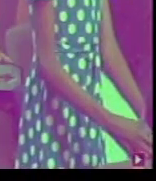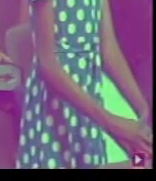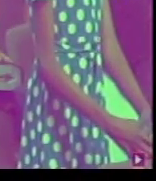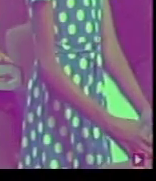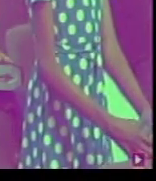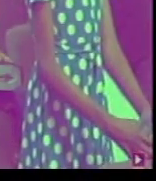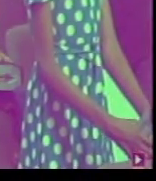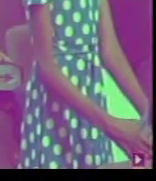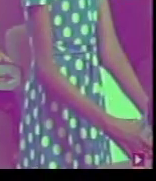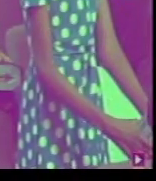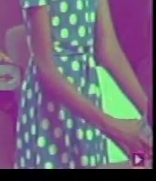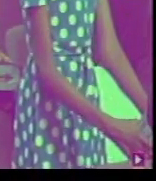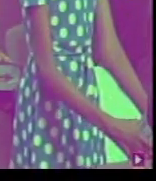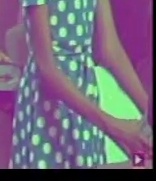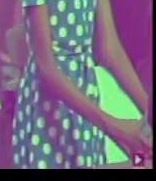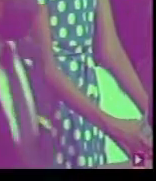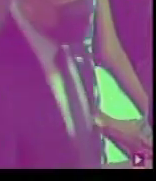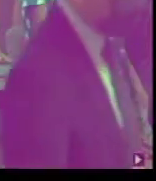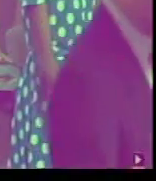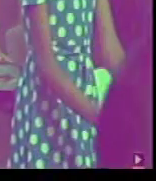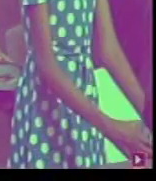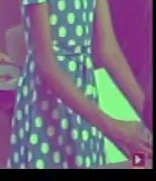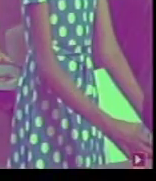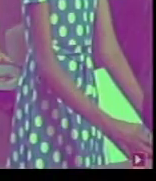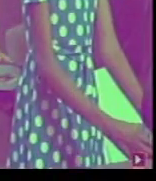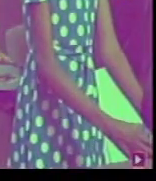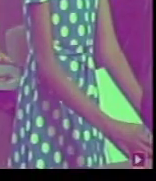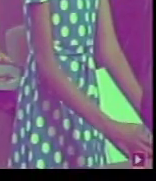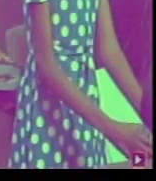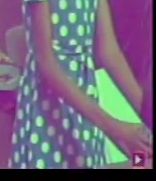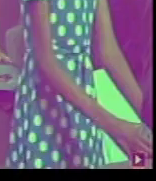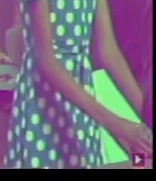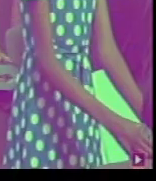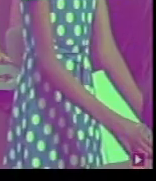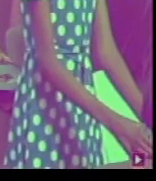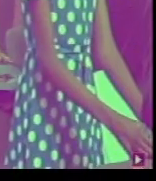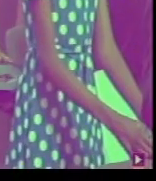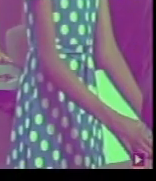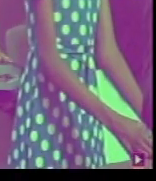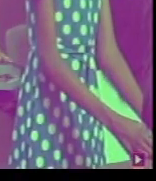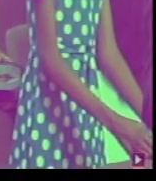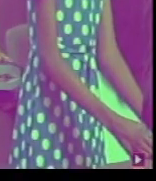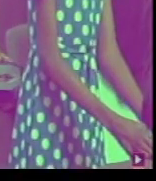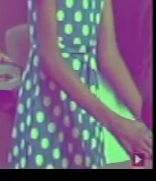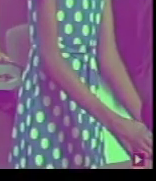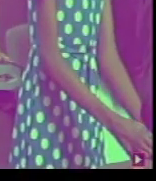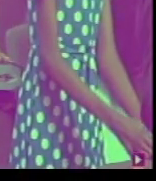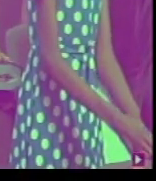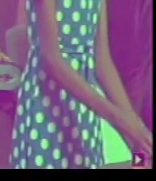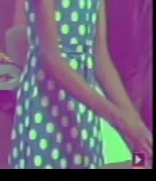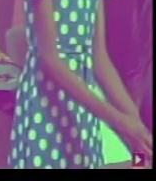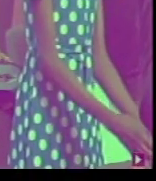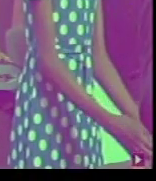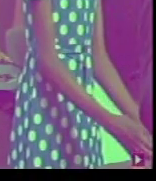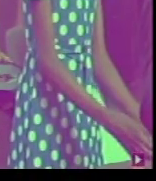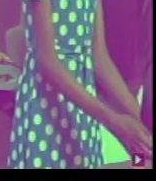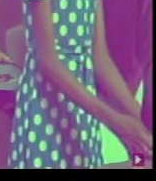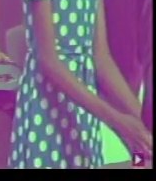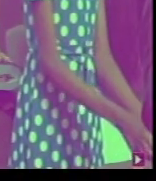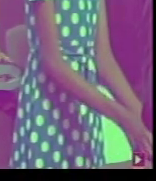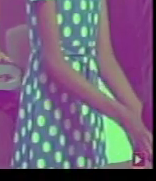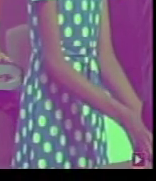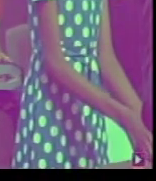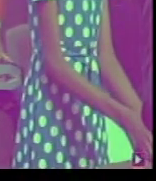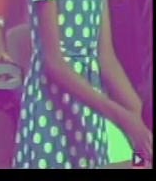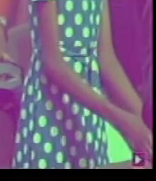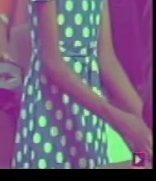And we pray that you deal with every one of us as your beloved, special, favorite child